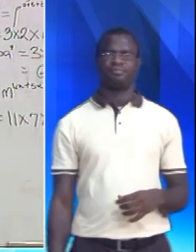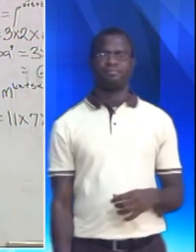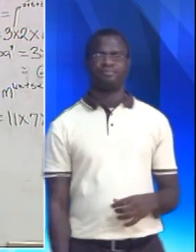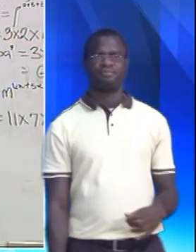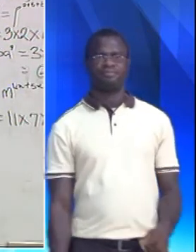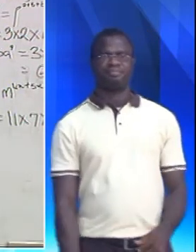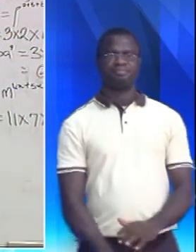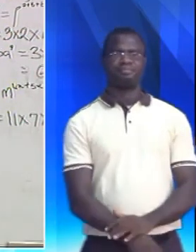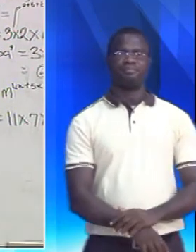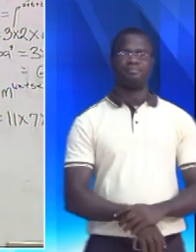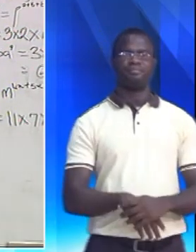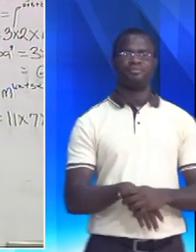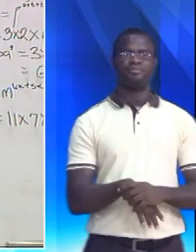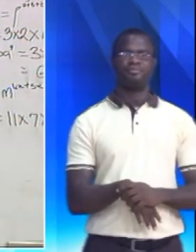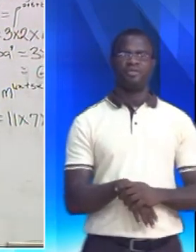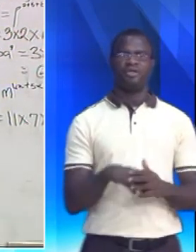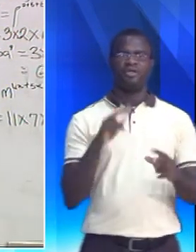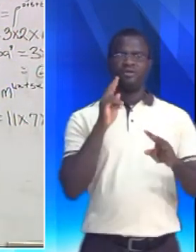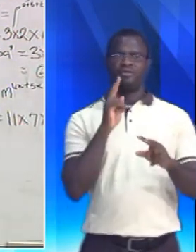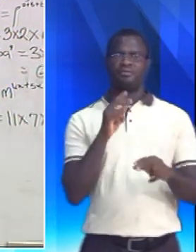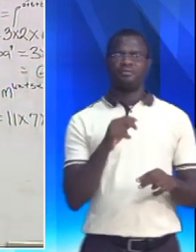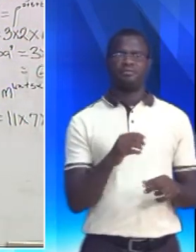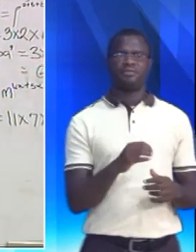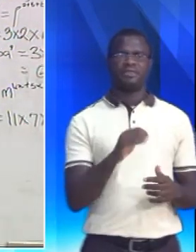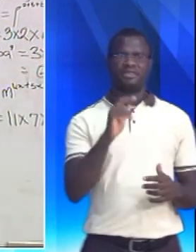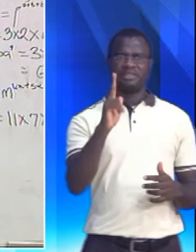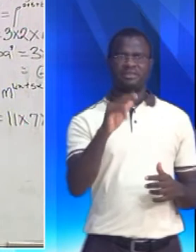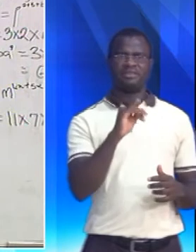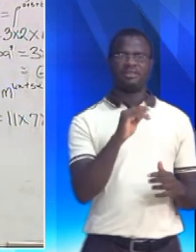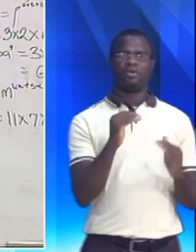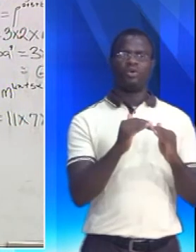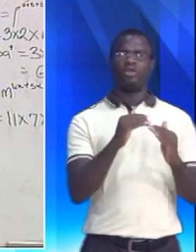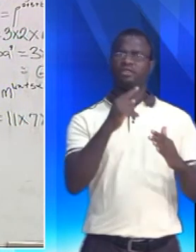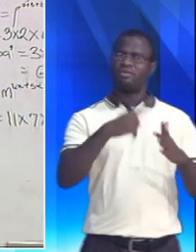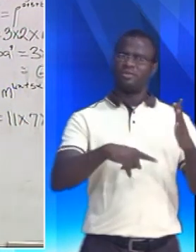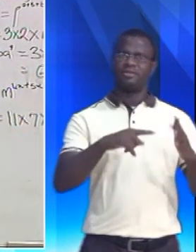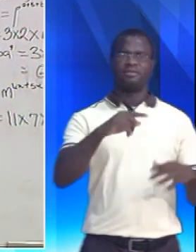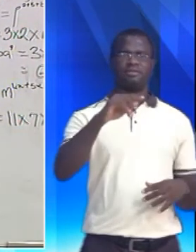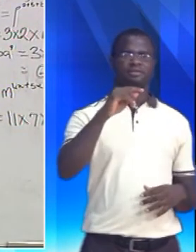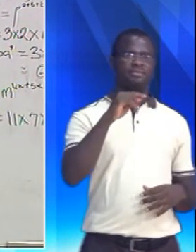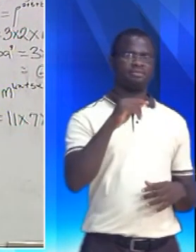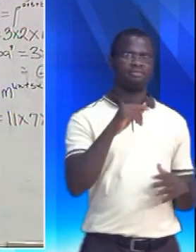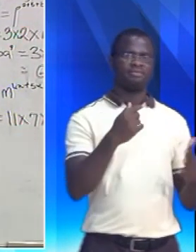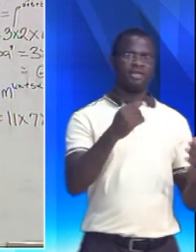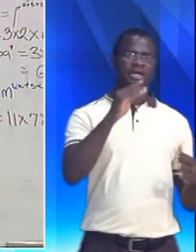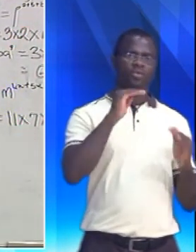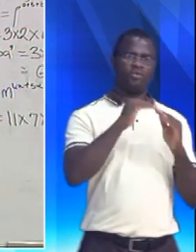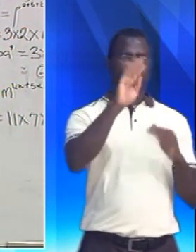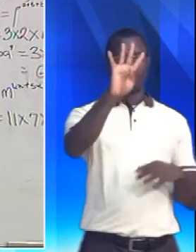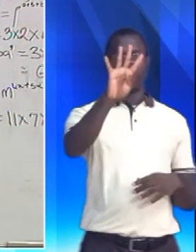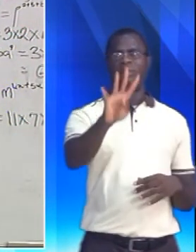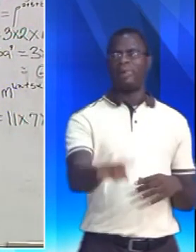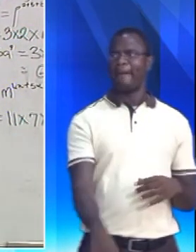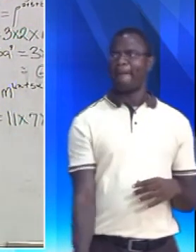Now, 7 minus 3 is equal to 4. That is in the case of the first